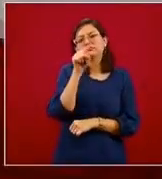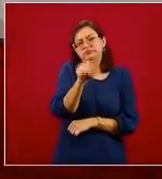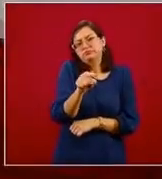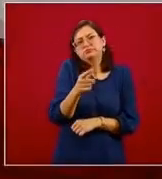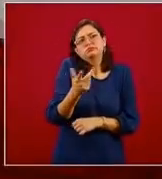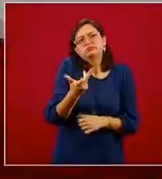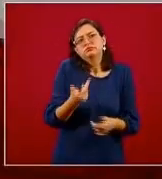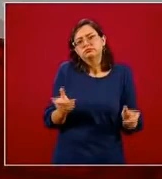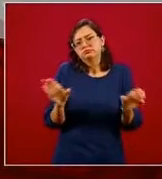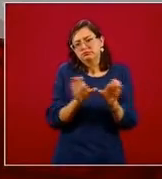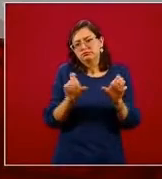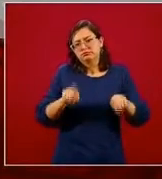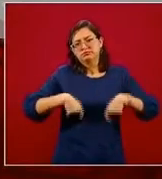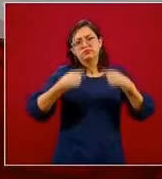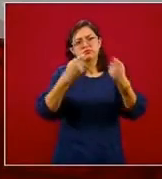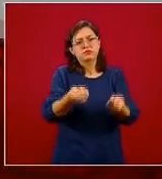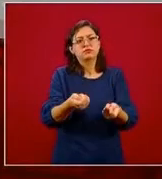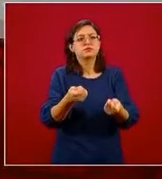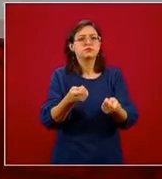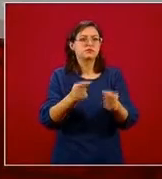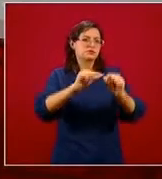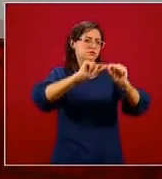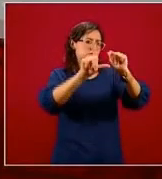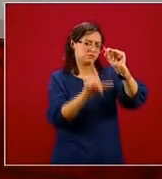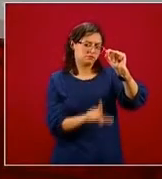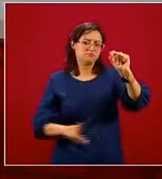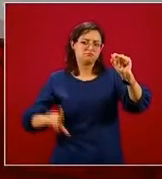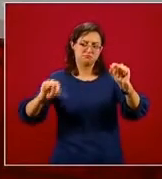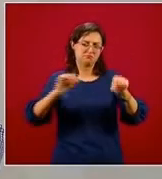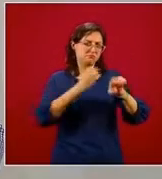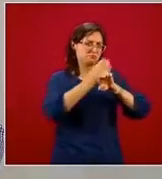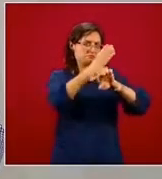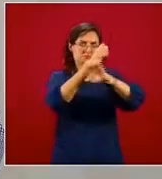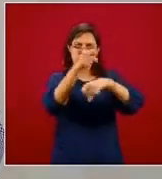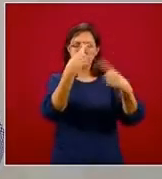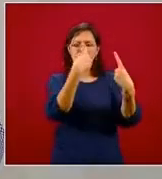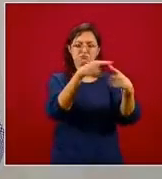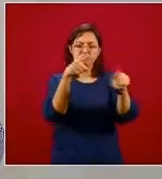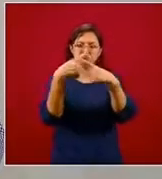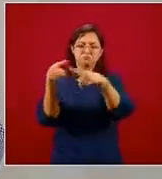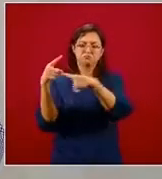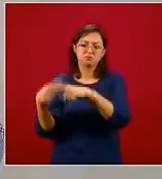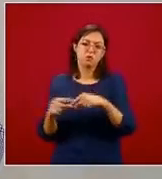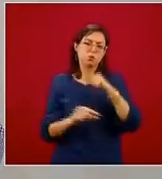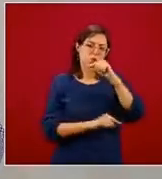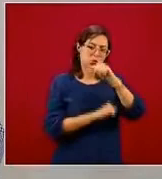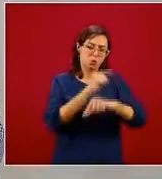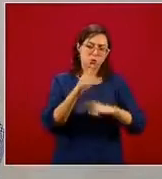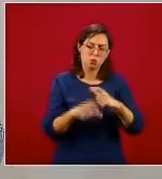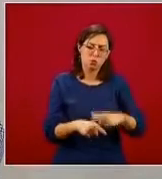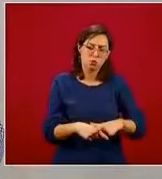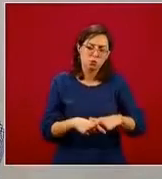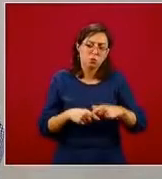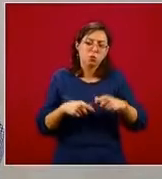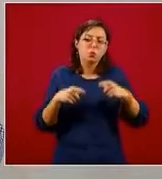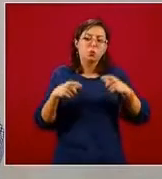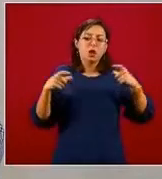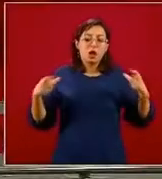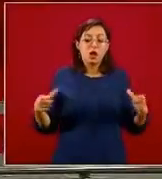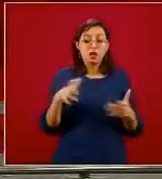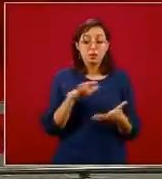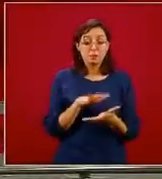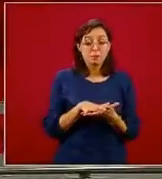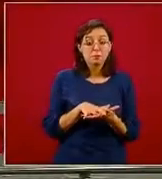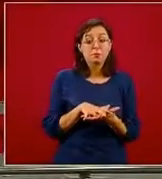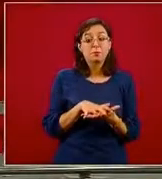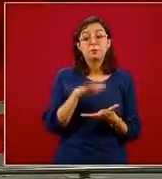o cadenas certified nacionales que en as su being momento able operan en to do diferentes those estados. Entonces tests. digamos que ha And sido un these aumento are gradual. in a number of La different mayor states. cantidad de